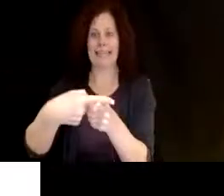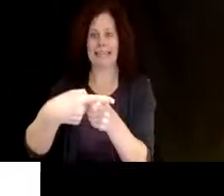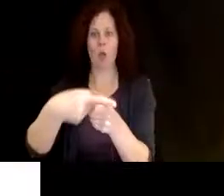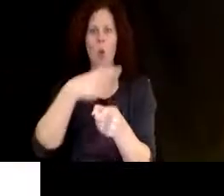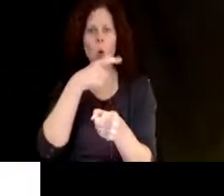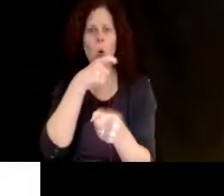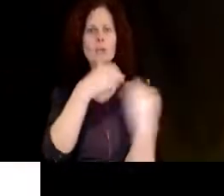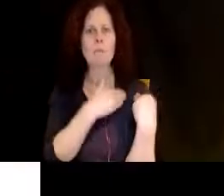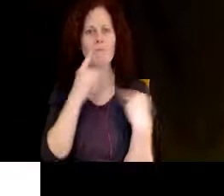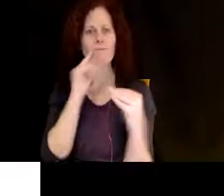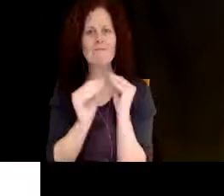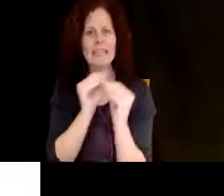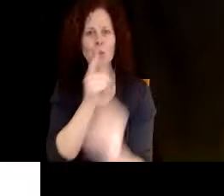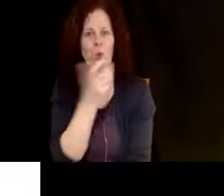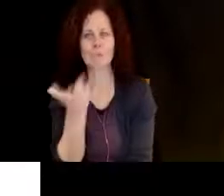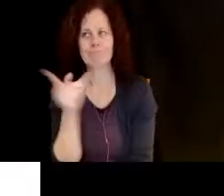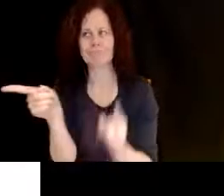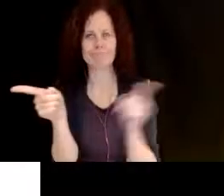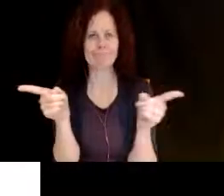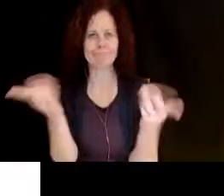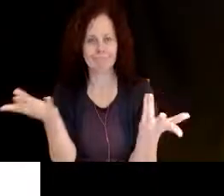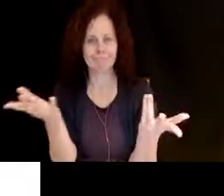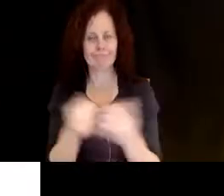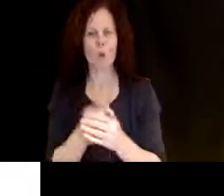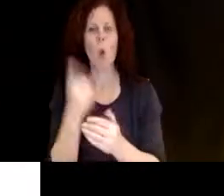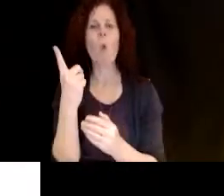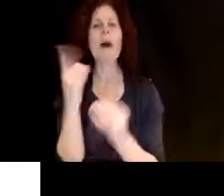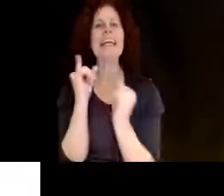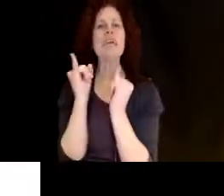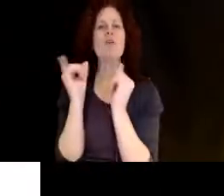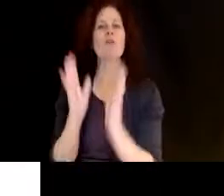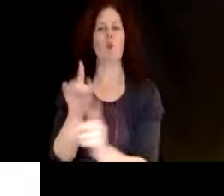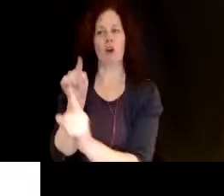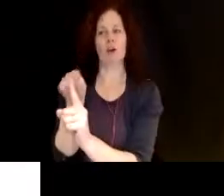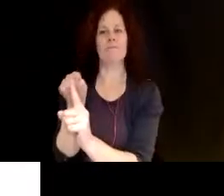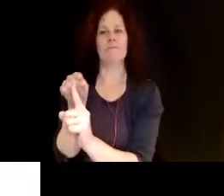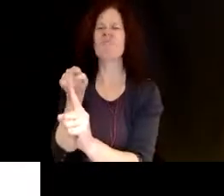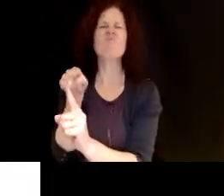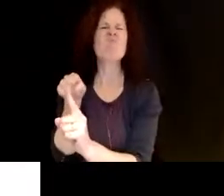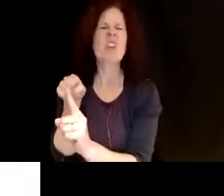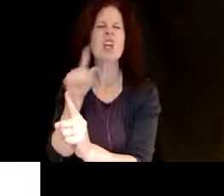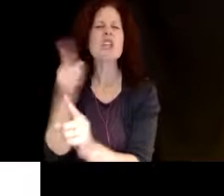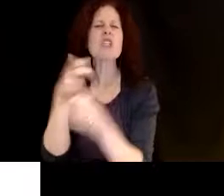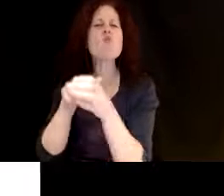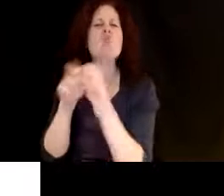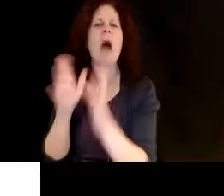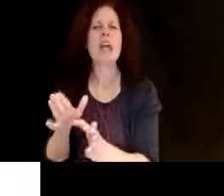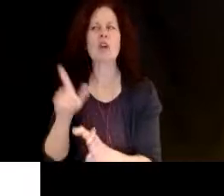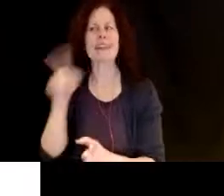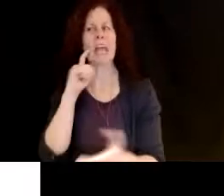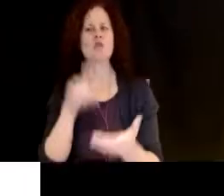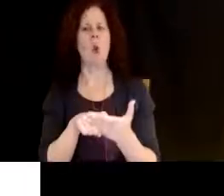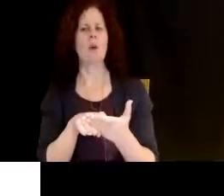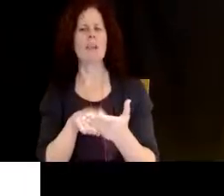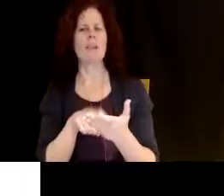what's interesting is that one of our interviewees, who is just a pace rider, not a decision maker in the community, noticed this. And they